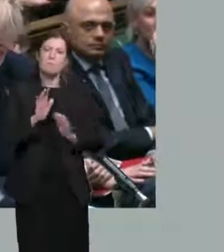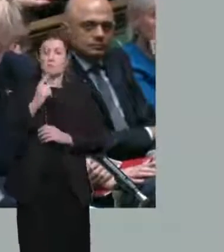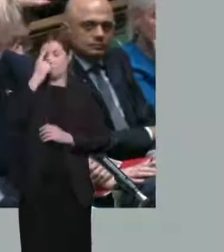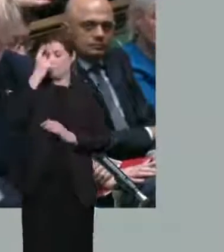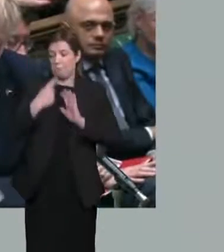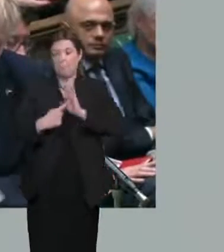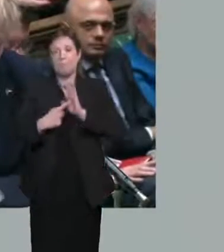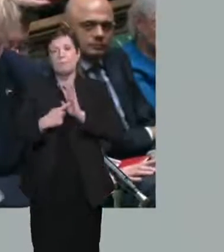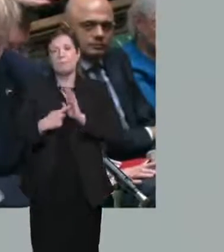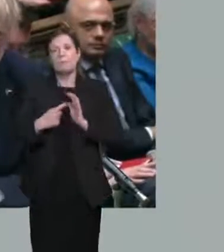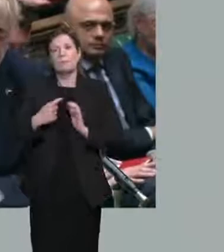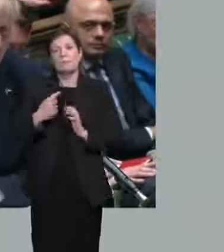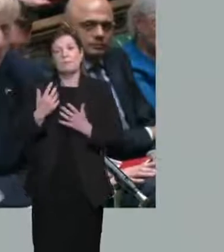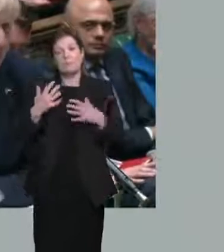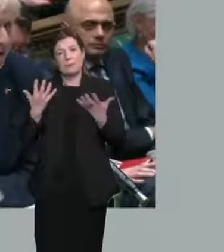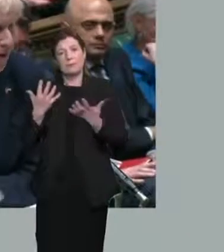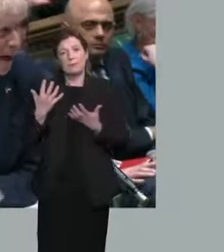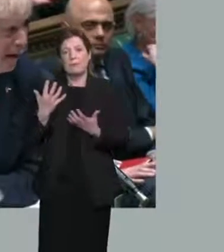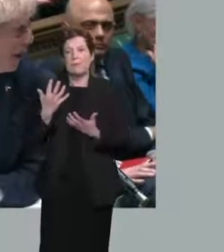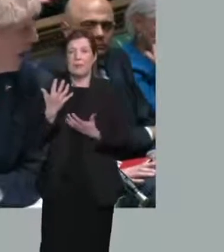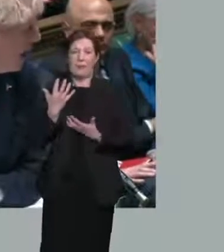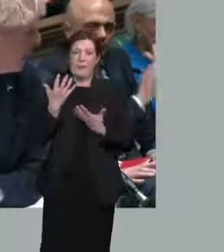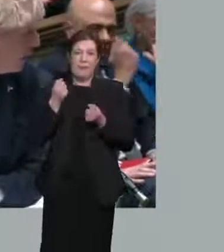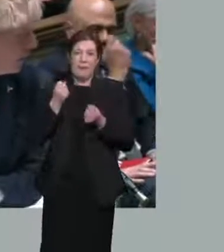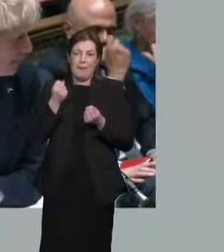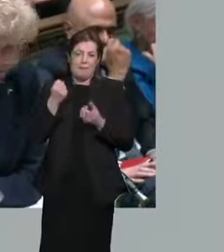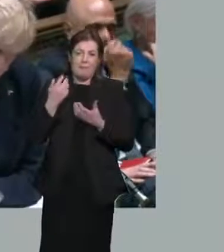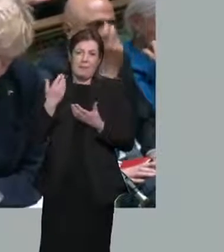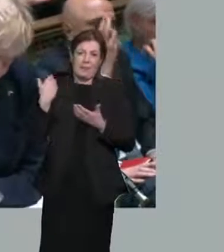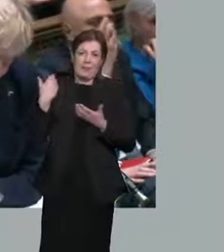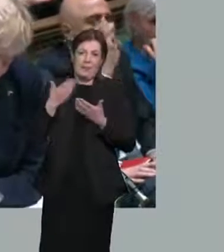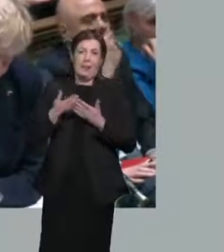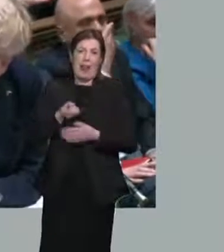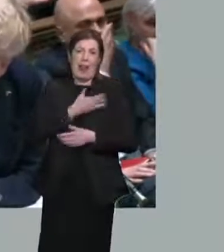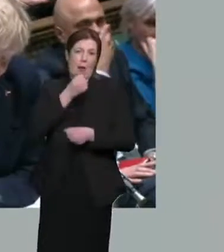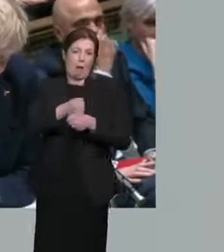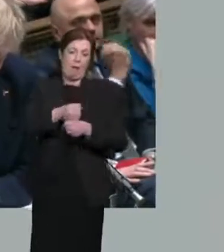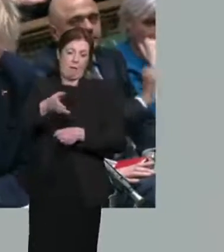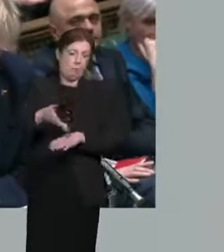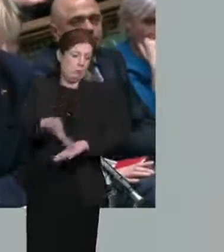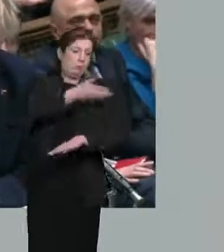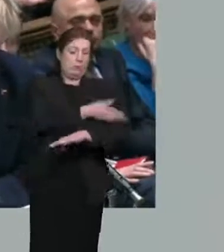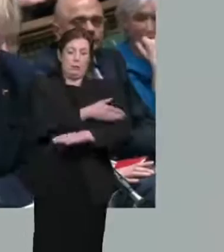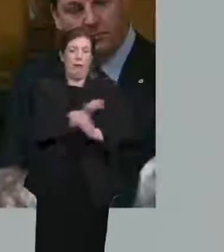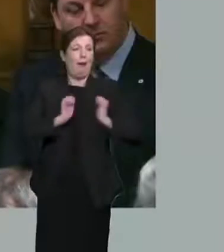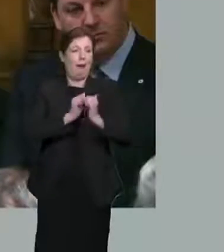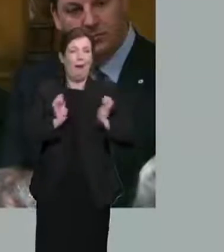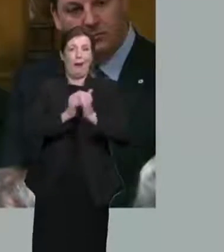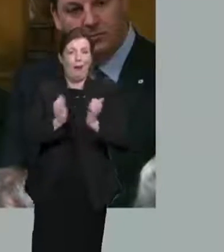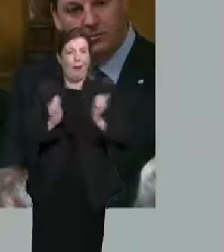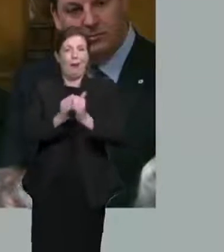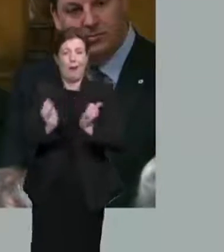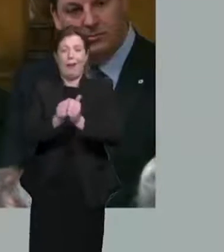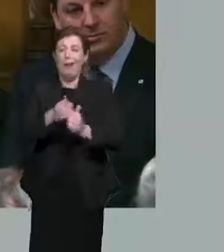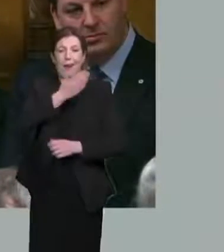that we undo the damage done by the insane policies of the Labour government, the previous Labour government, that whacked up the